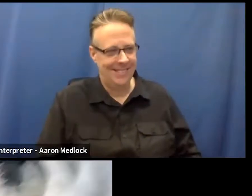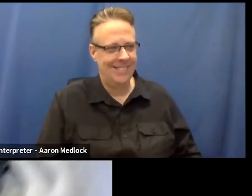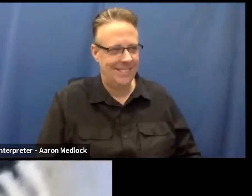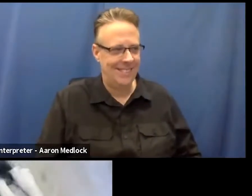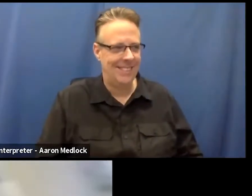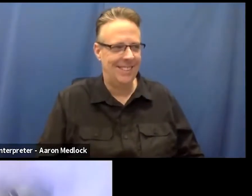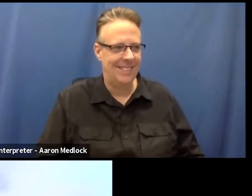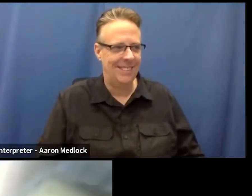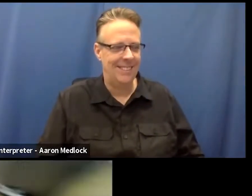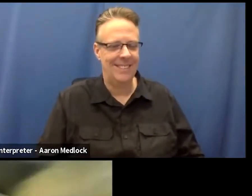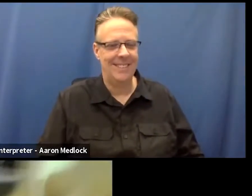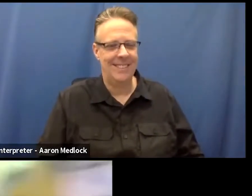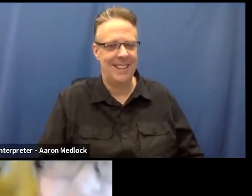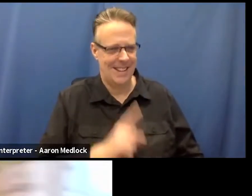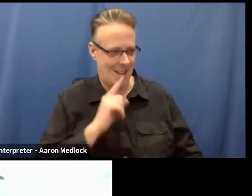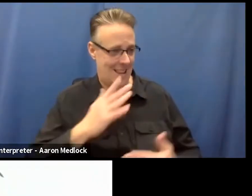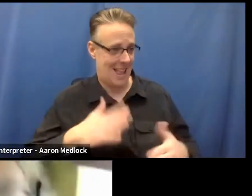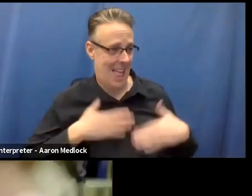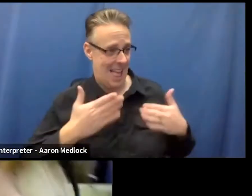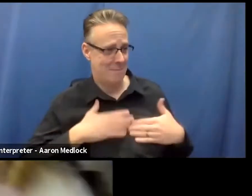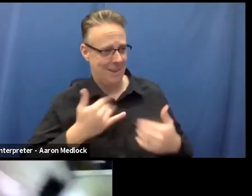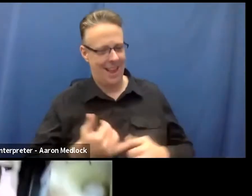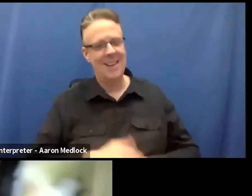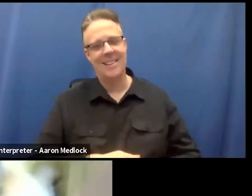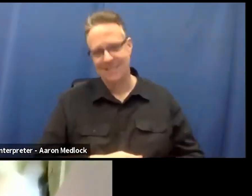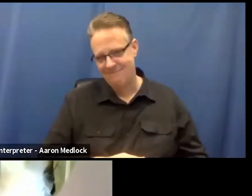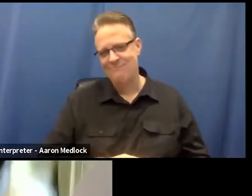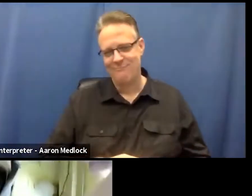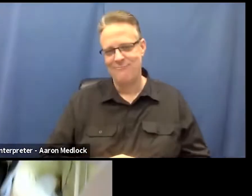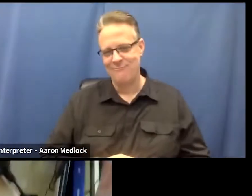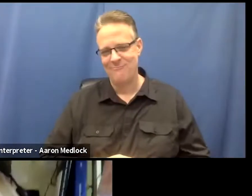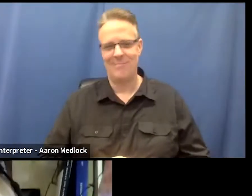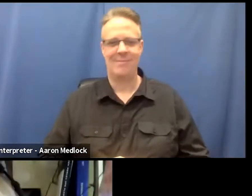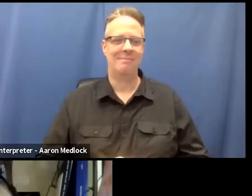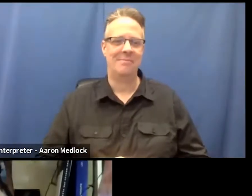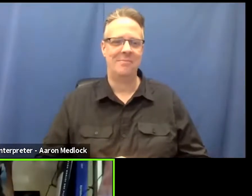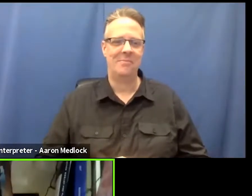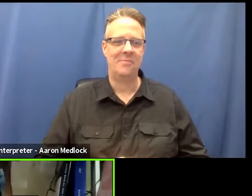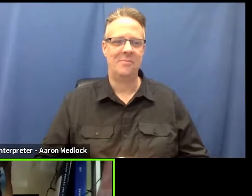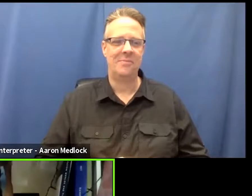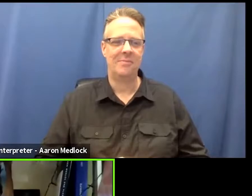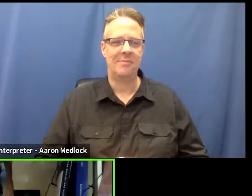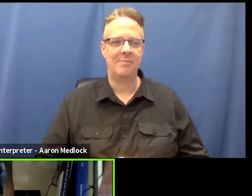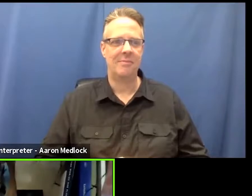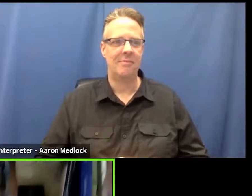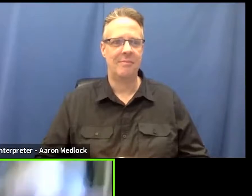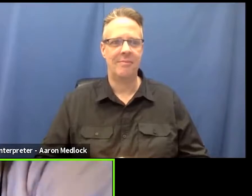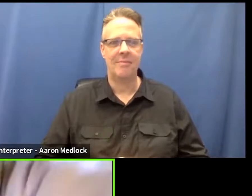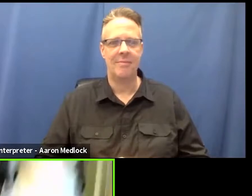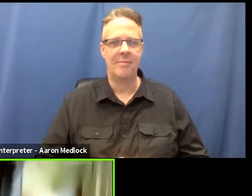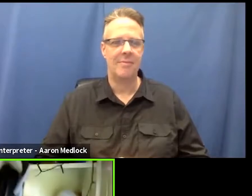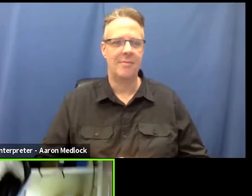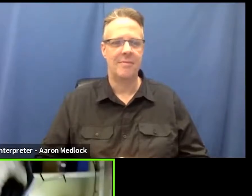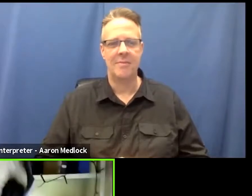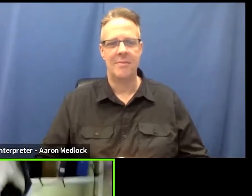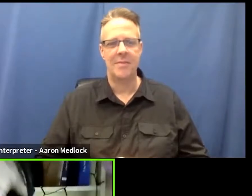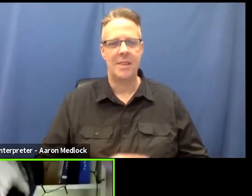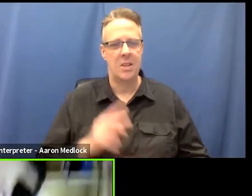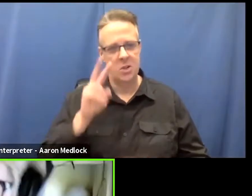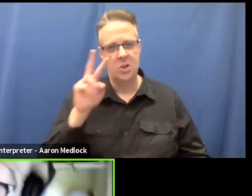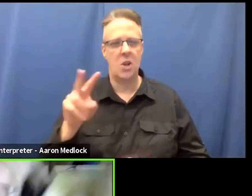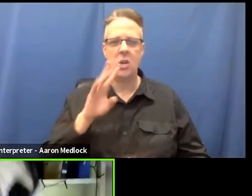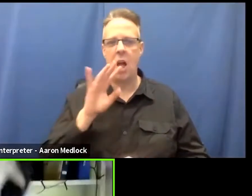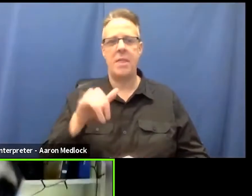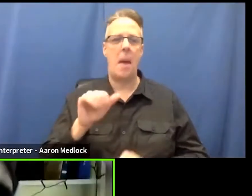she's happy now. She's very happy. She's got a big smile on. Very happy. It's like, you're talking at the magic box again, Mum. Don't know what you're